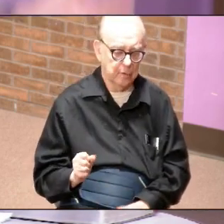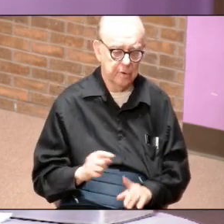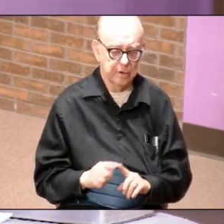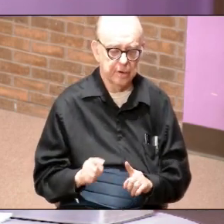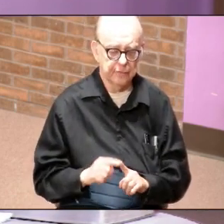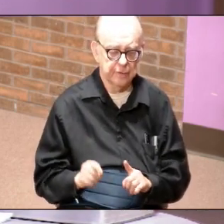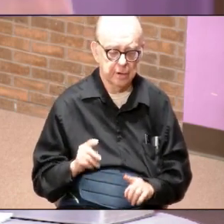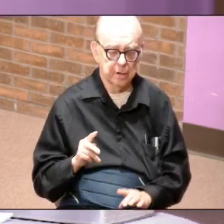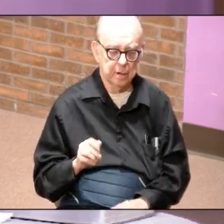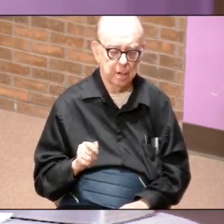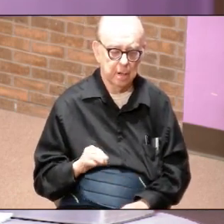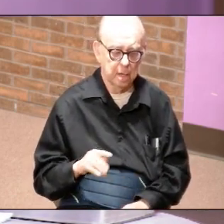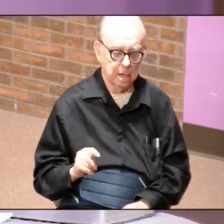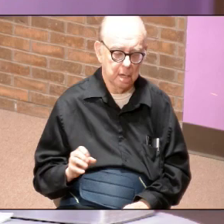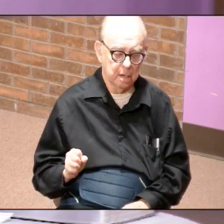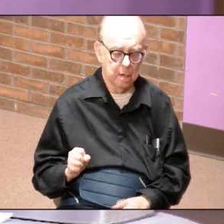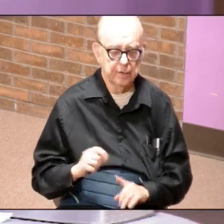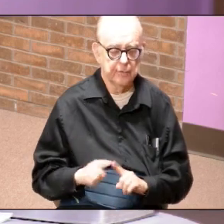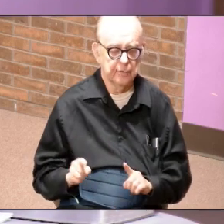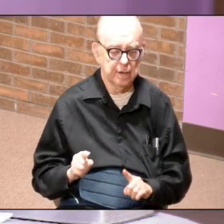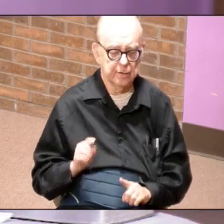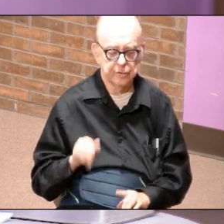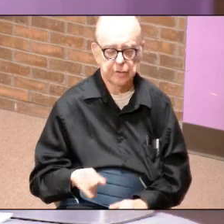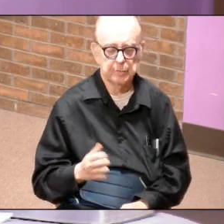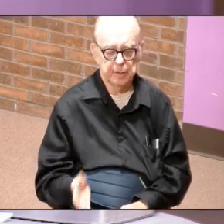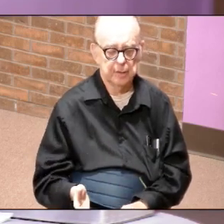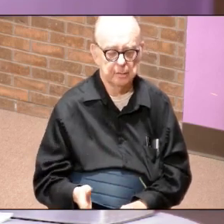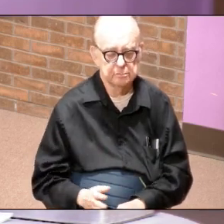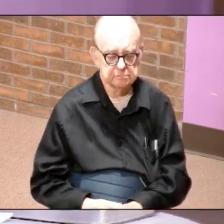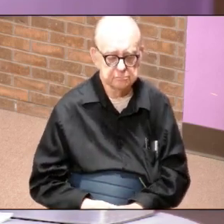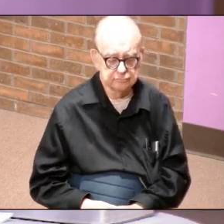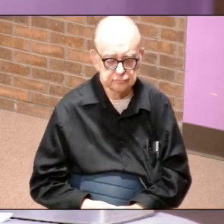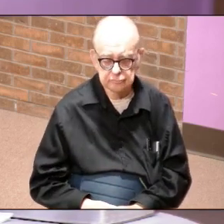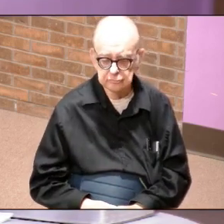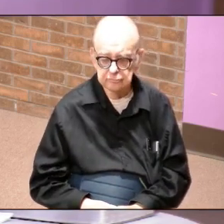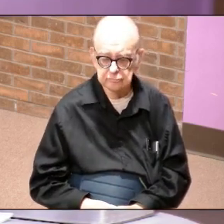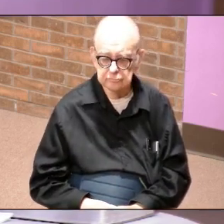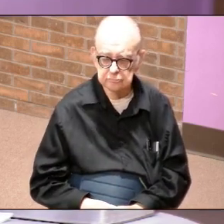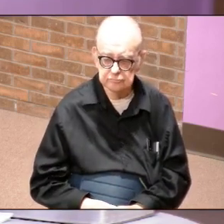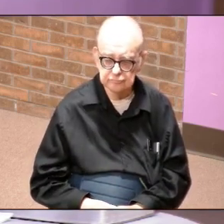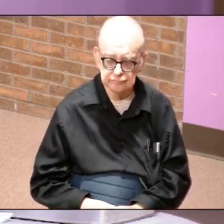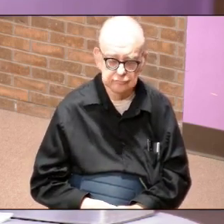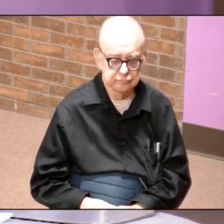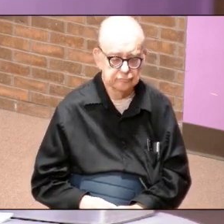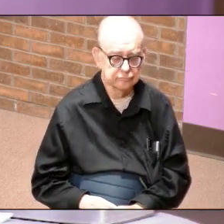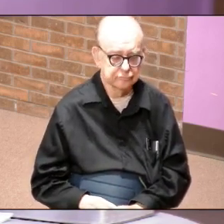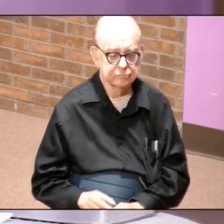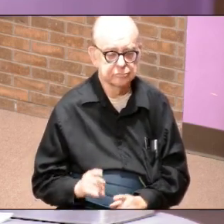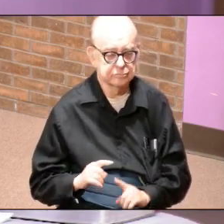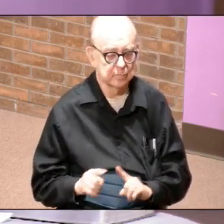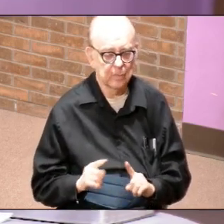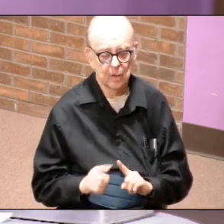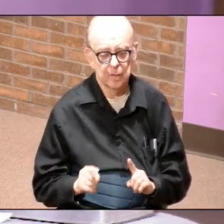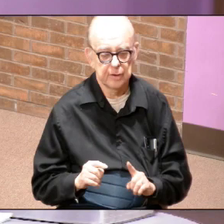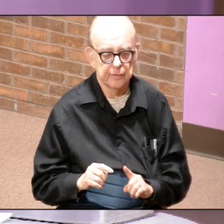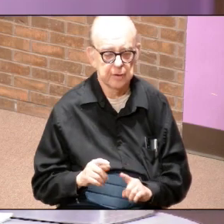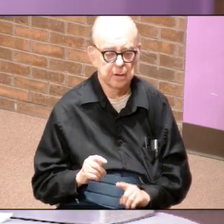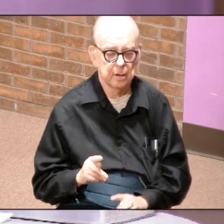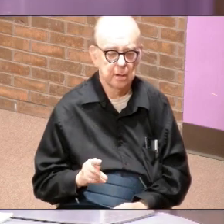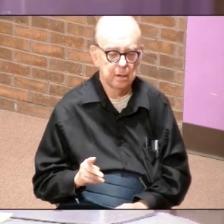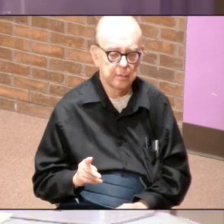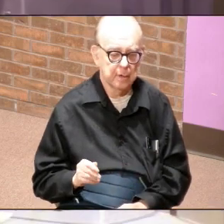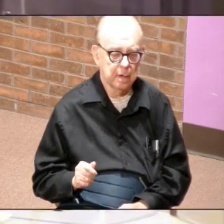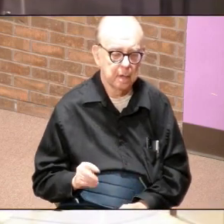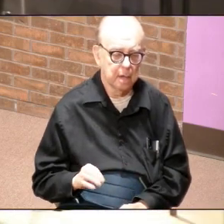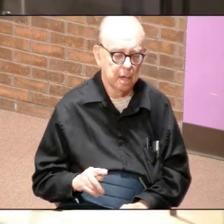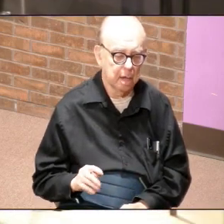Jupiter, Uranus, Saturn, Pluto, Mercury, Venus, and whatever else I forgot, okay, out of the